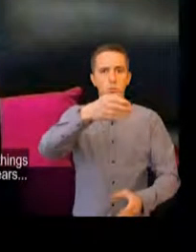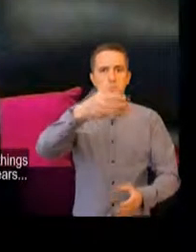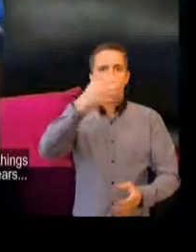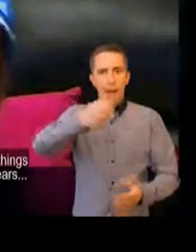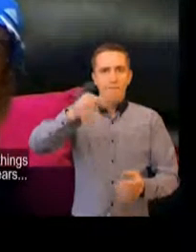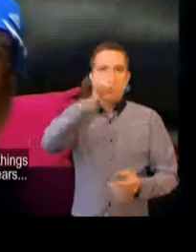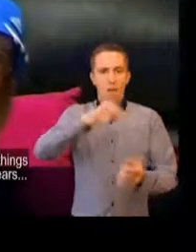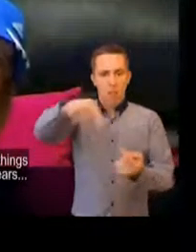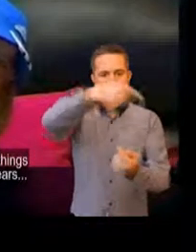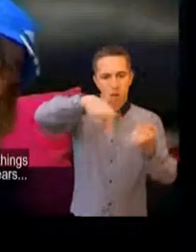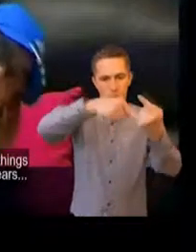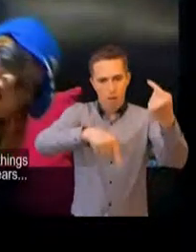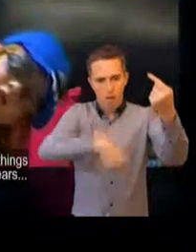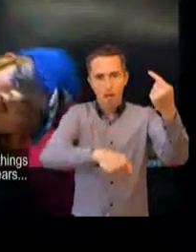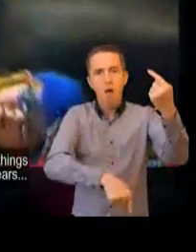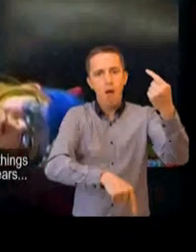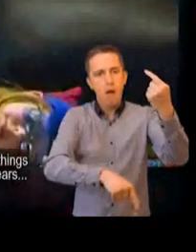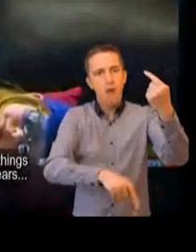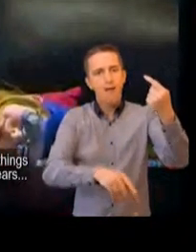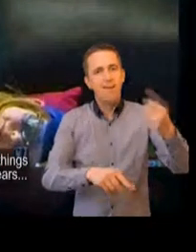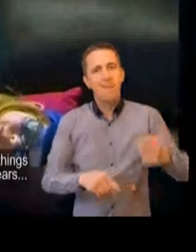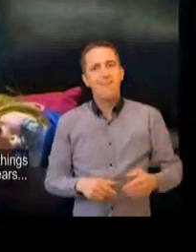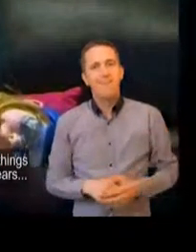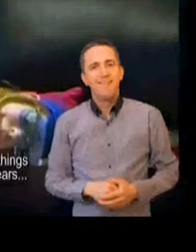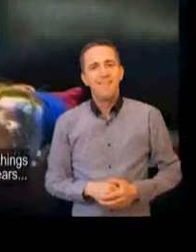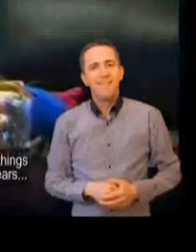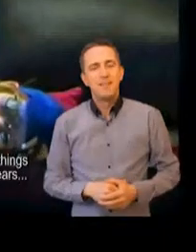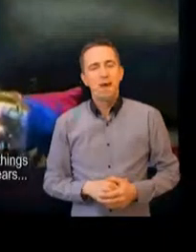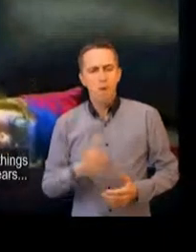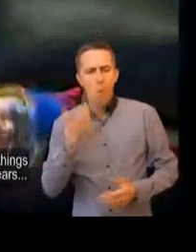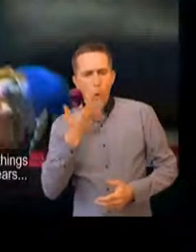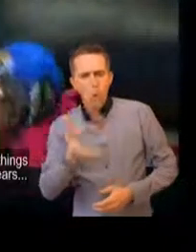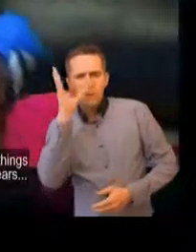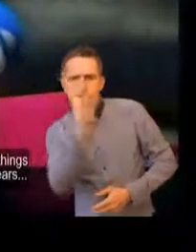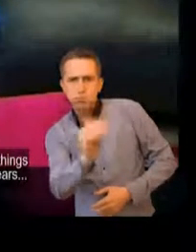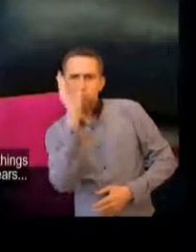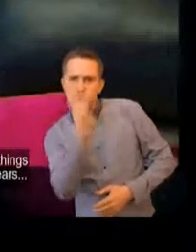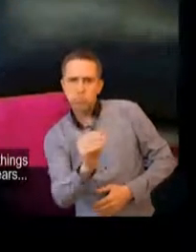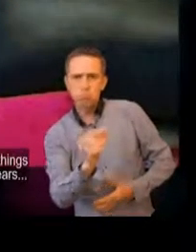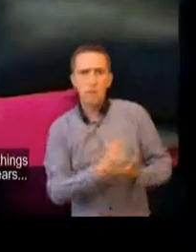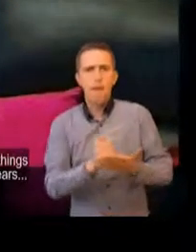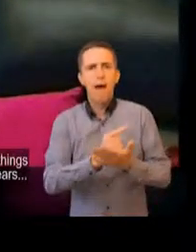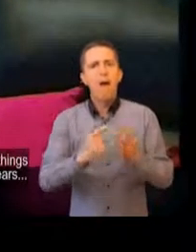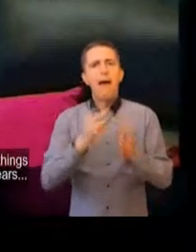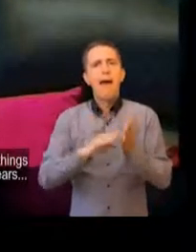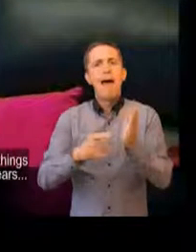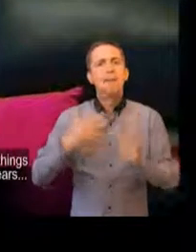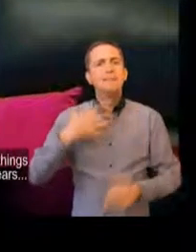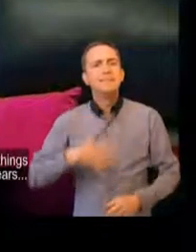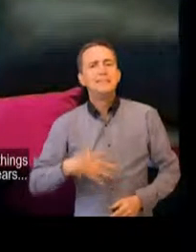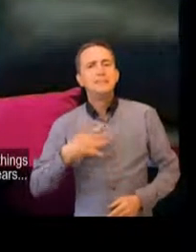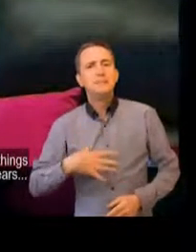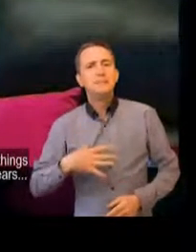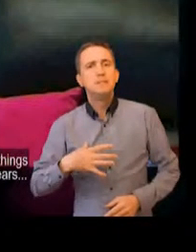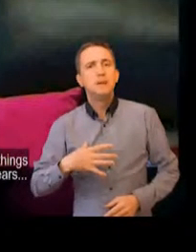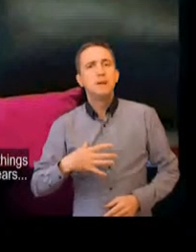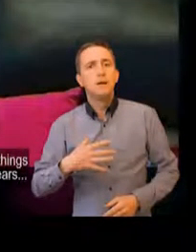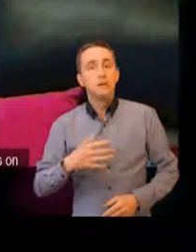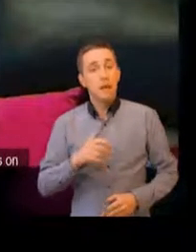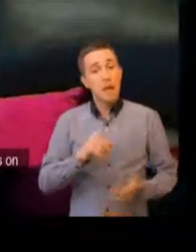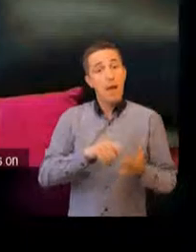and made suggestions for kind of things that they could do. Mm-hmm. They got like yellow paint painted on the stairs